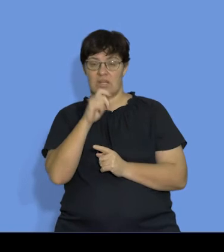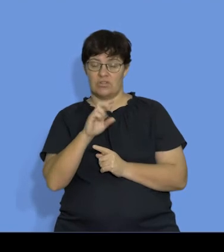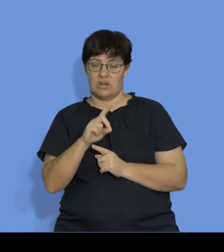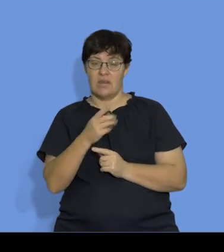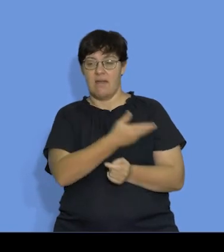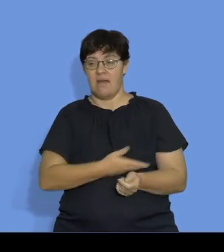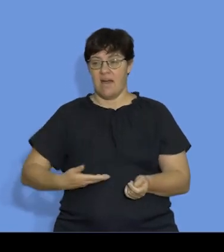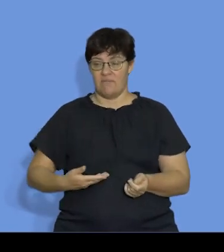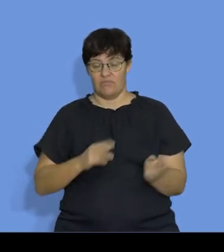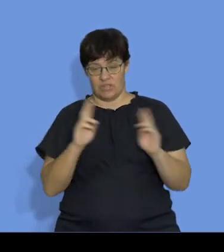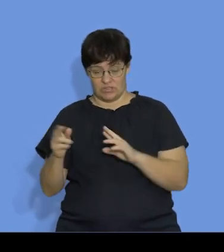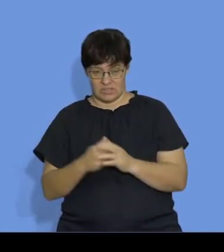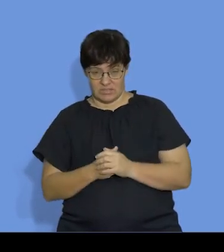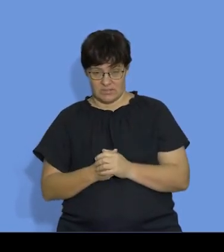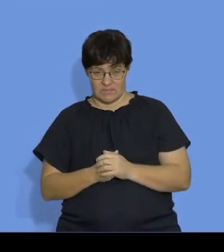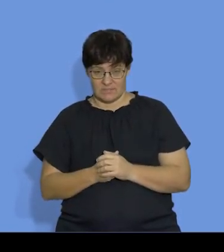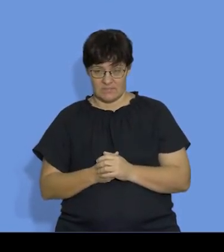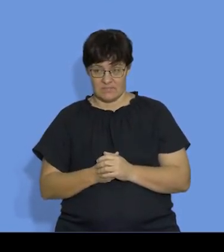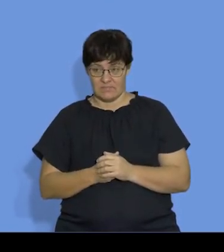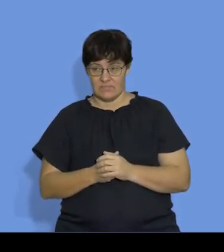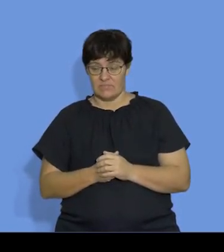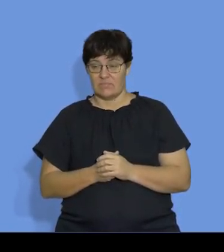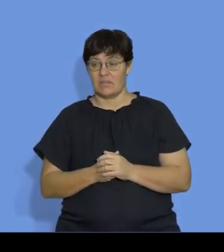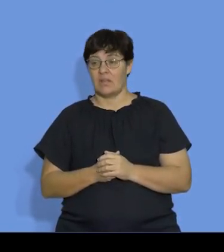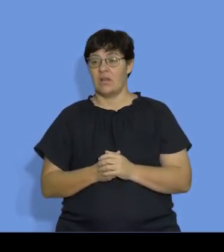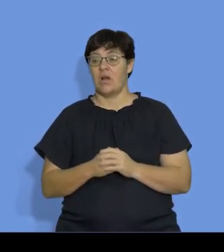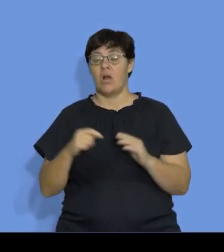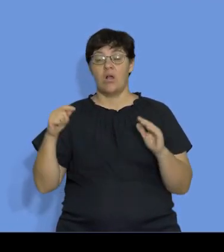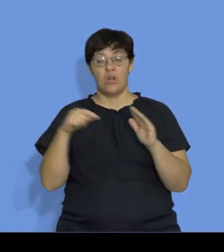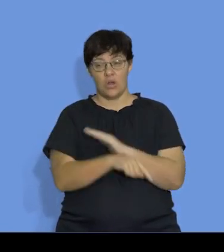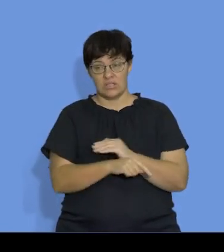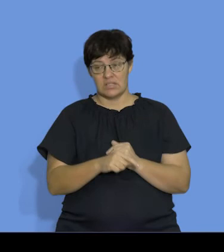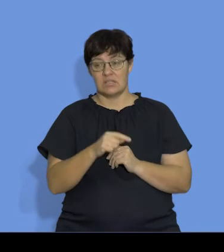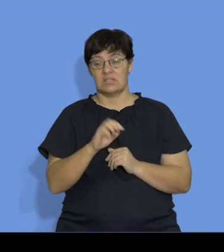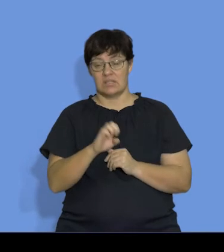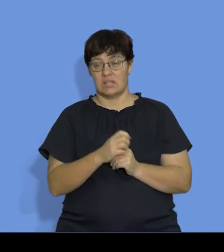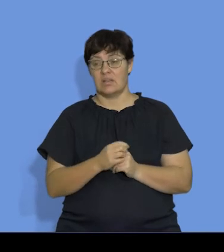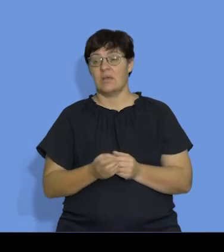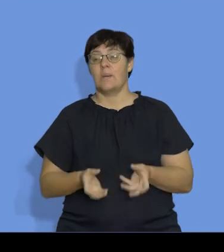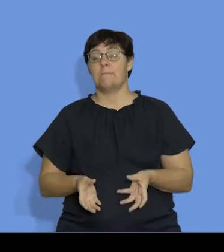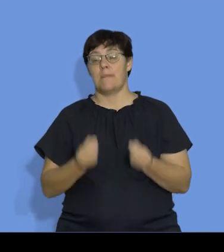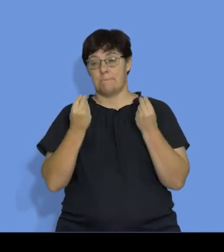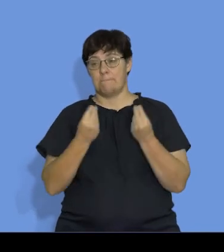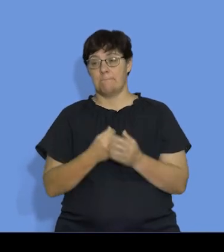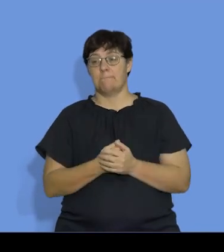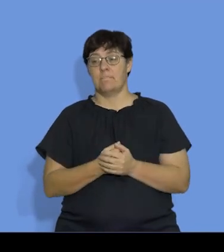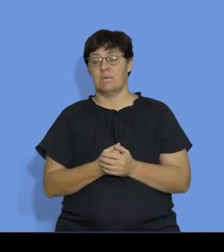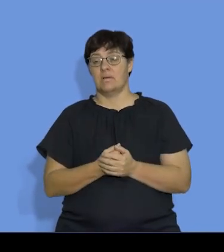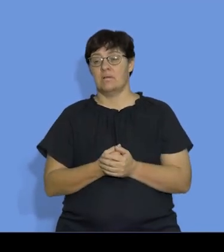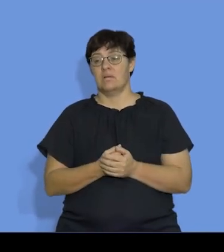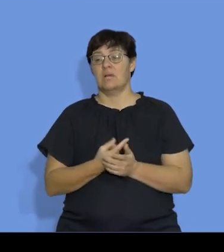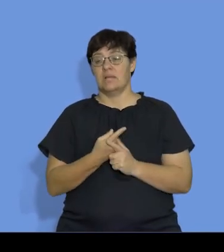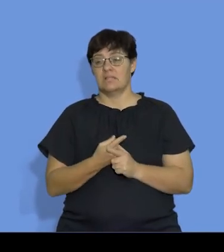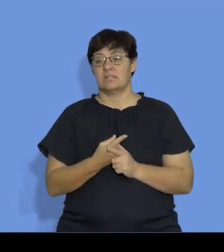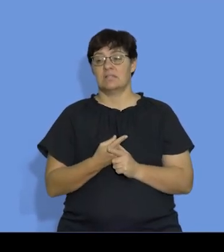reaction. Right, so the loss of electrons, its oxidation, gain of electrons is reduction.